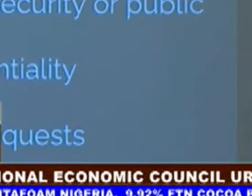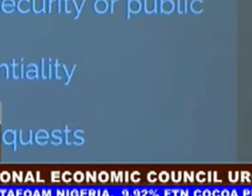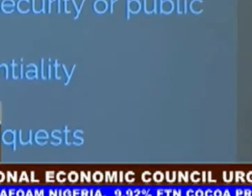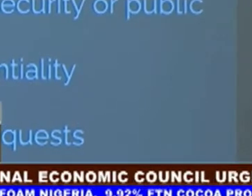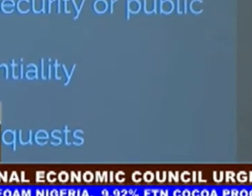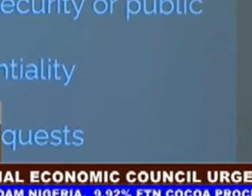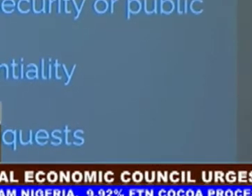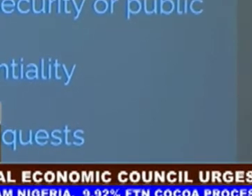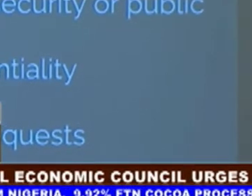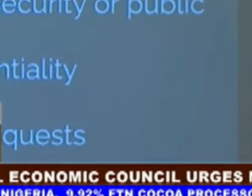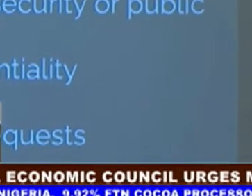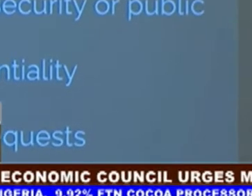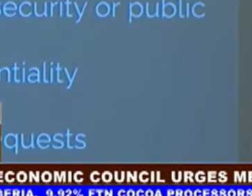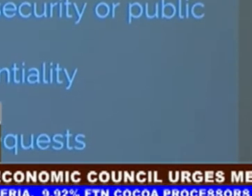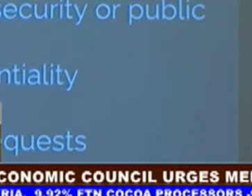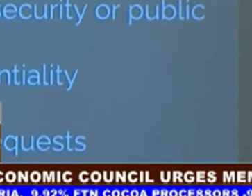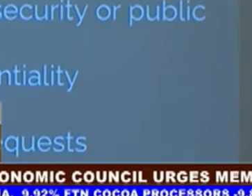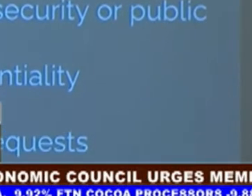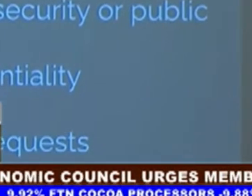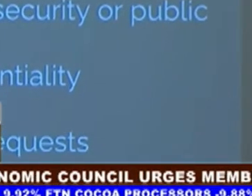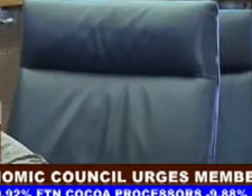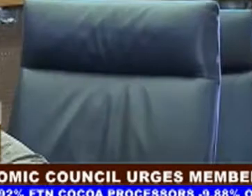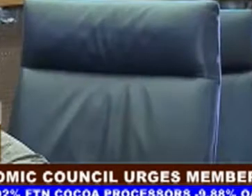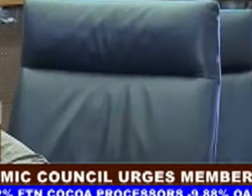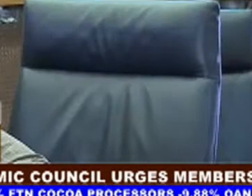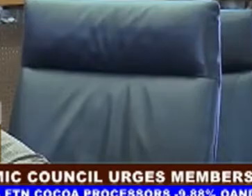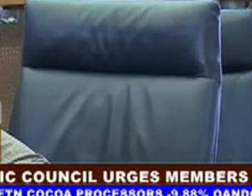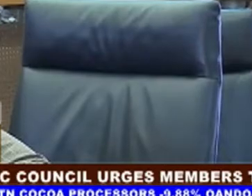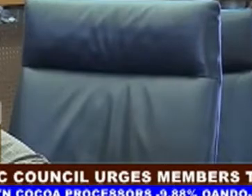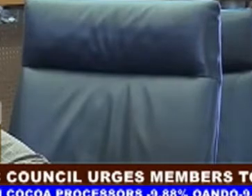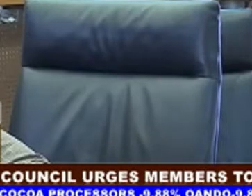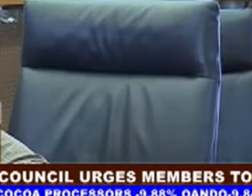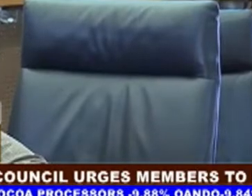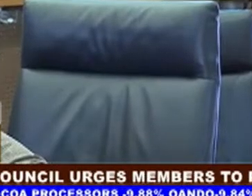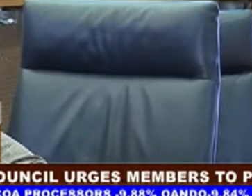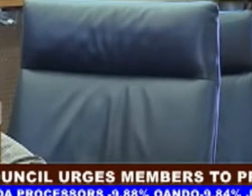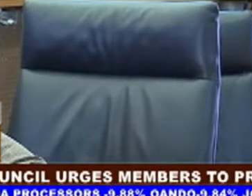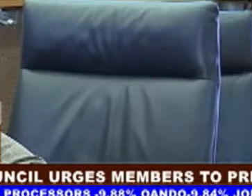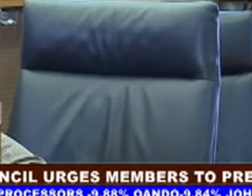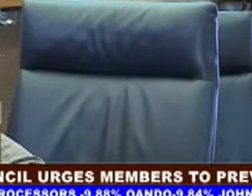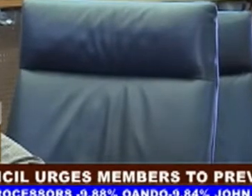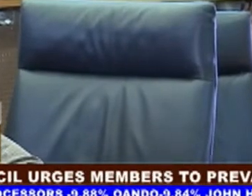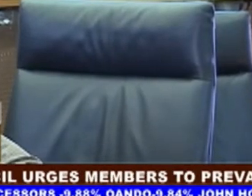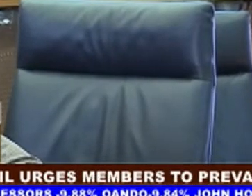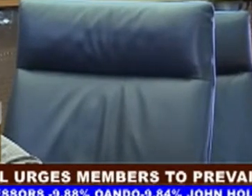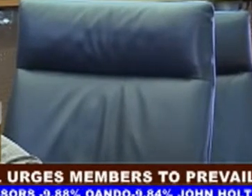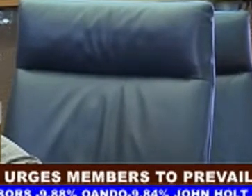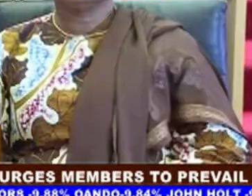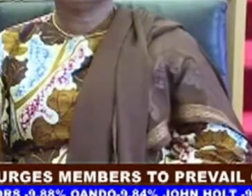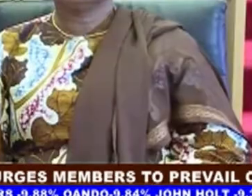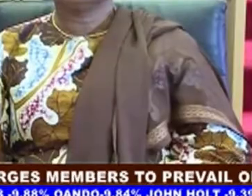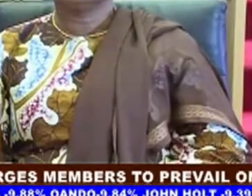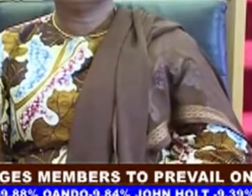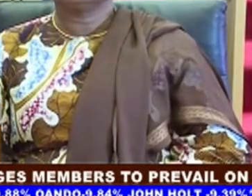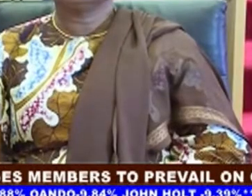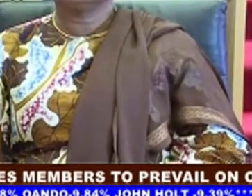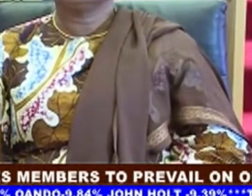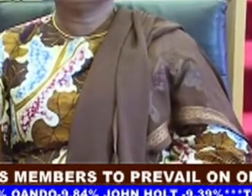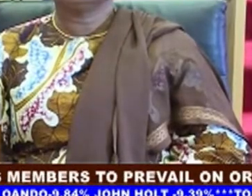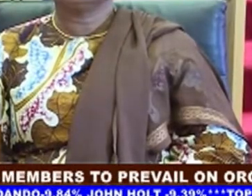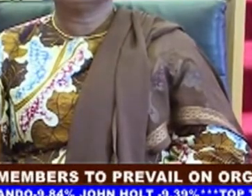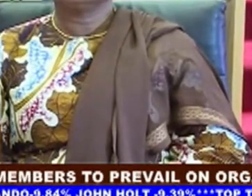and agencies of government, to improve on service delivery and build public trust, accessibility to information,